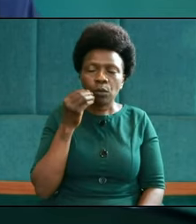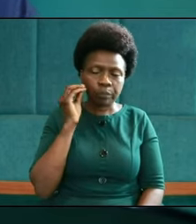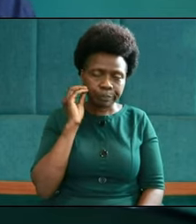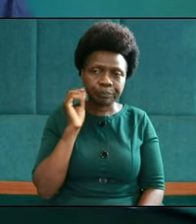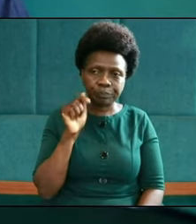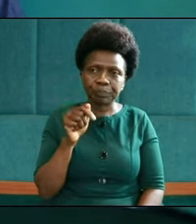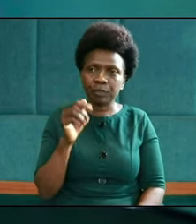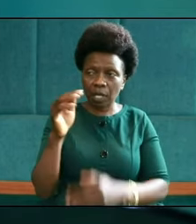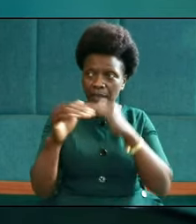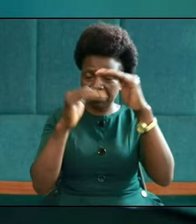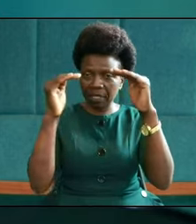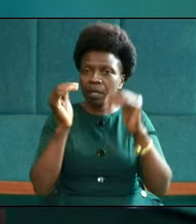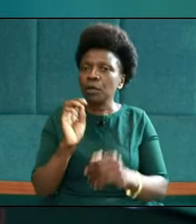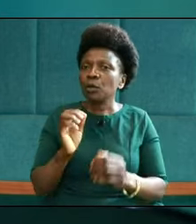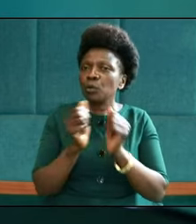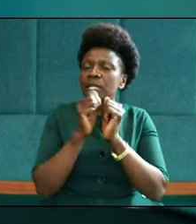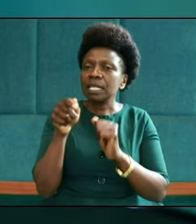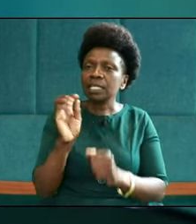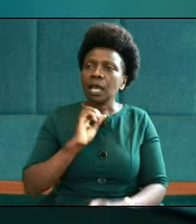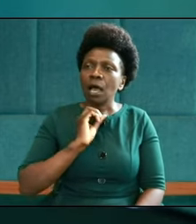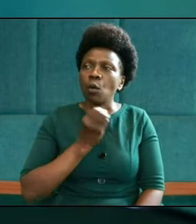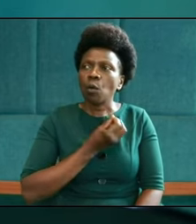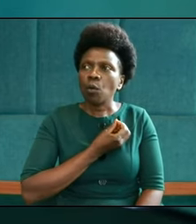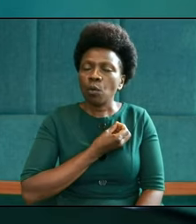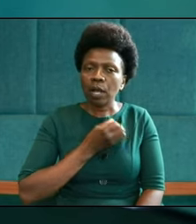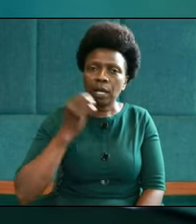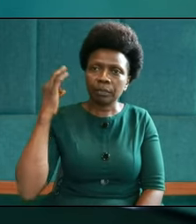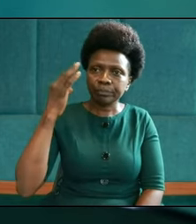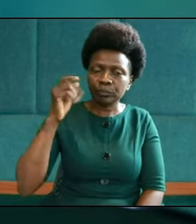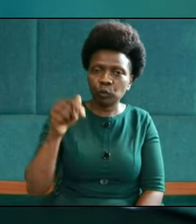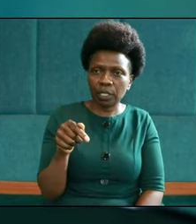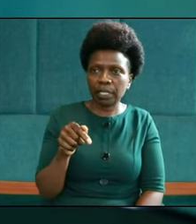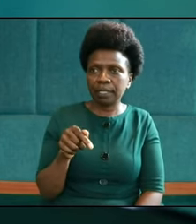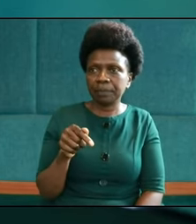We will base our sermon today,